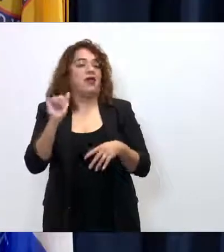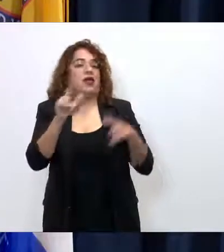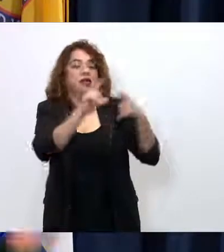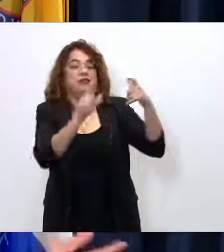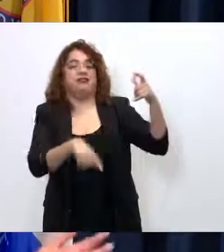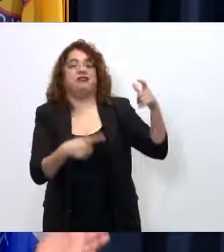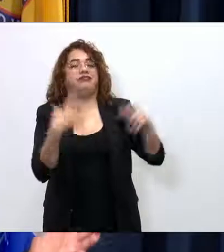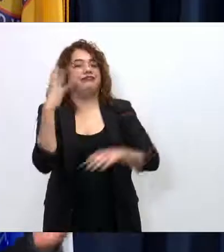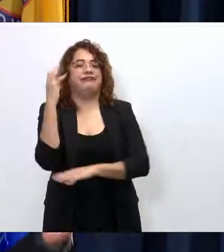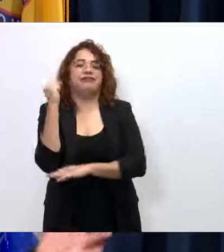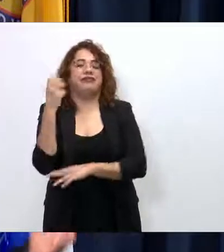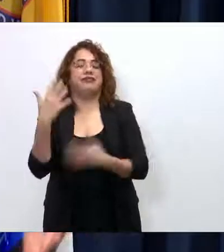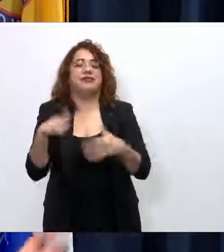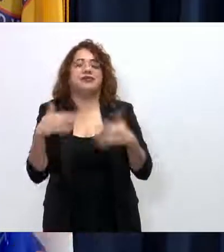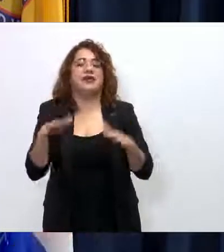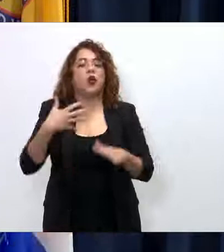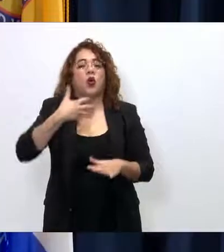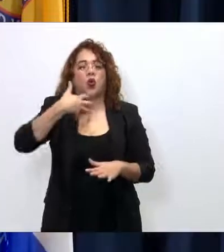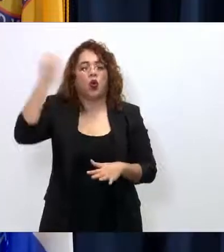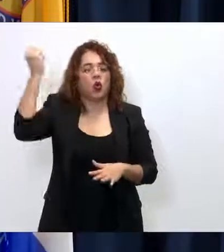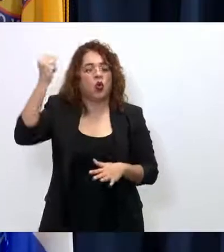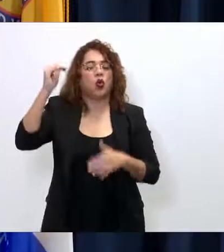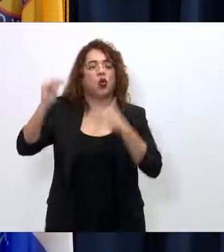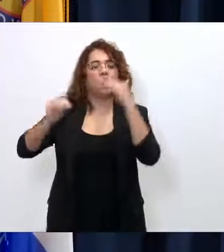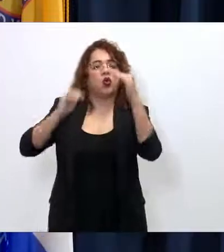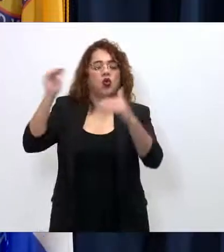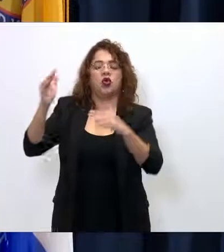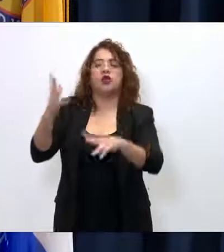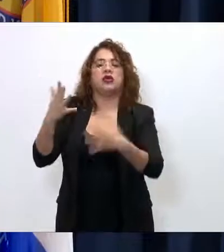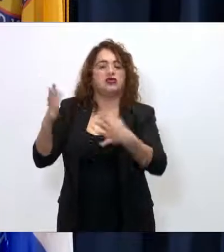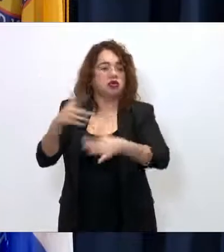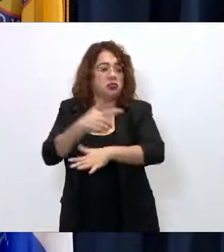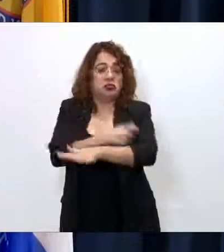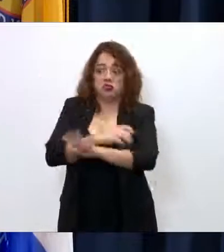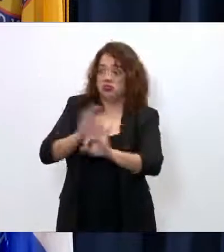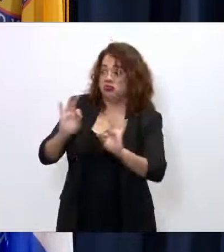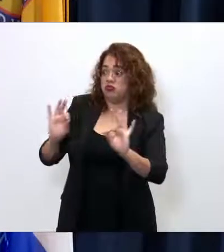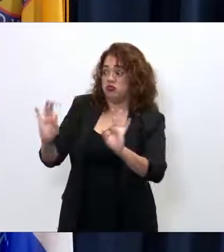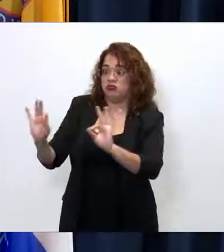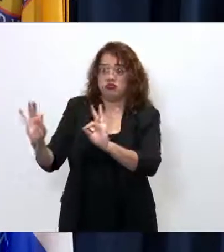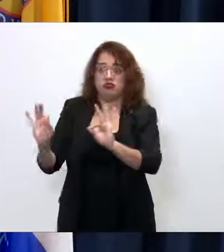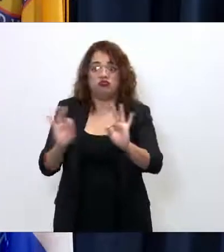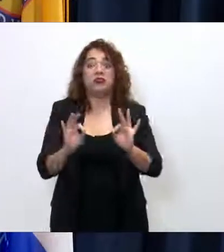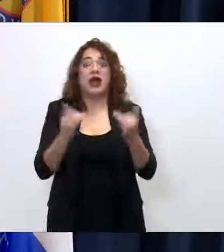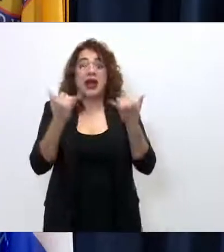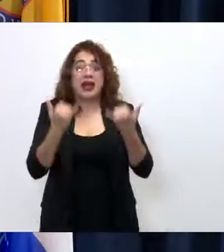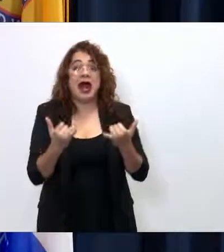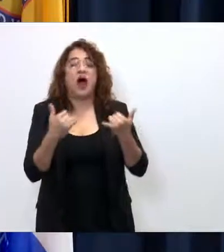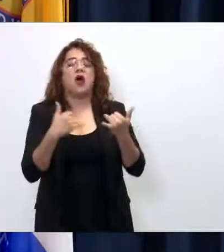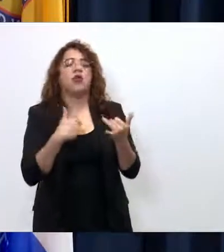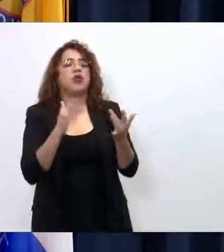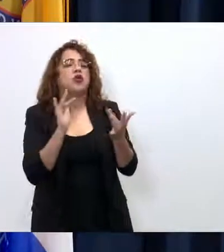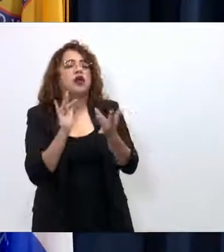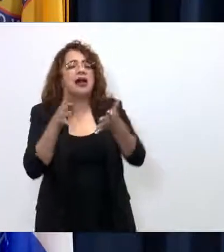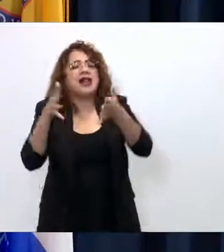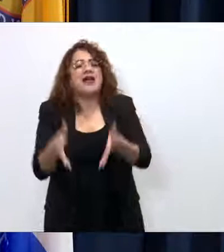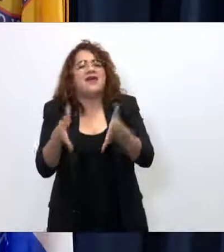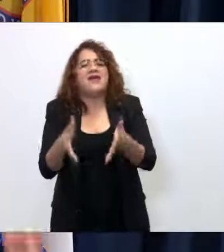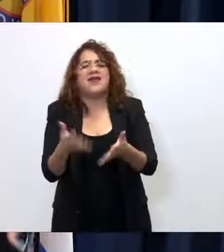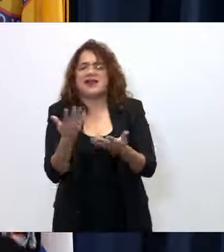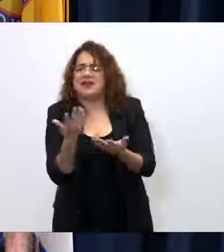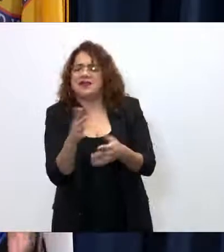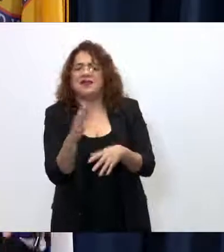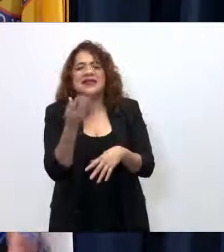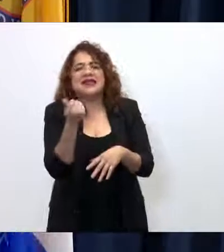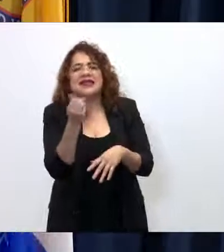Almost all of our older adults, we're heading a point now where we're having to really reach our older adult population, where